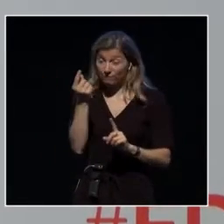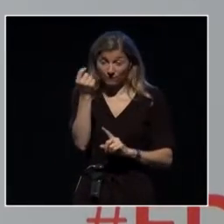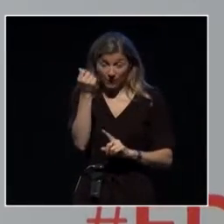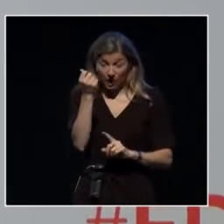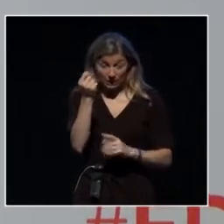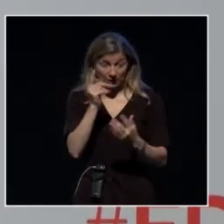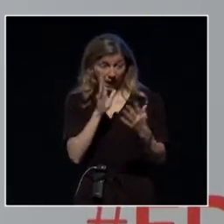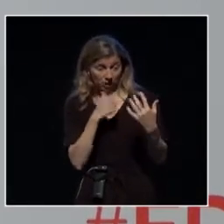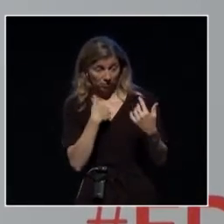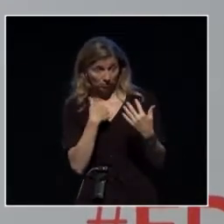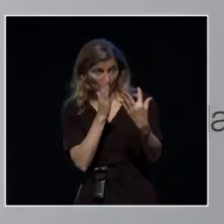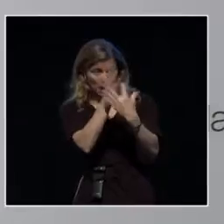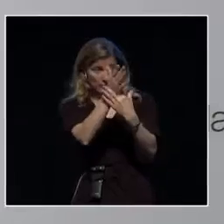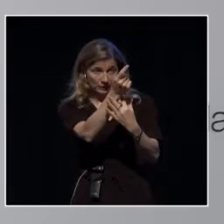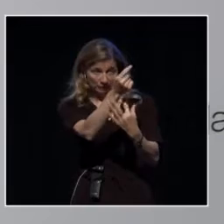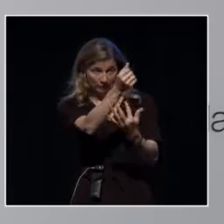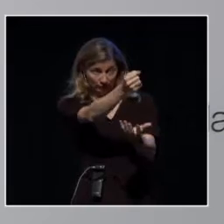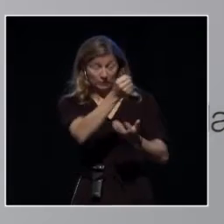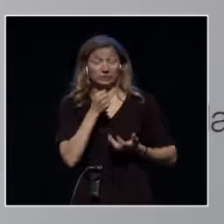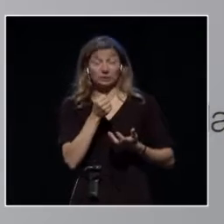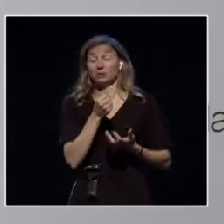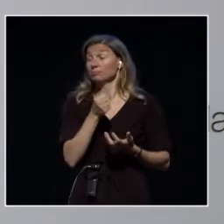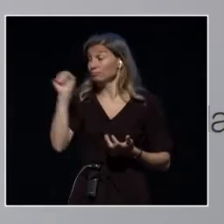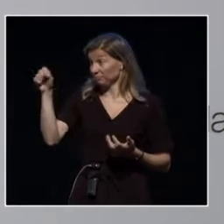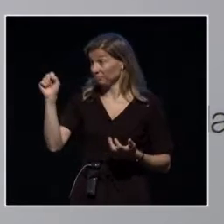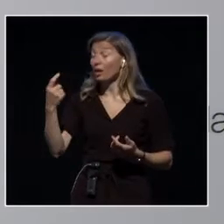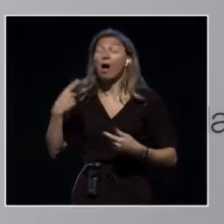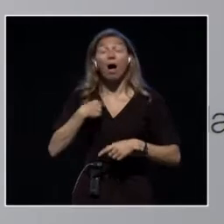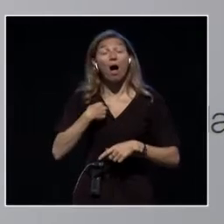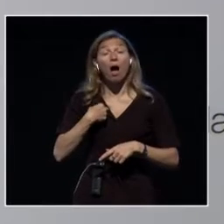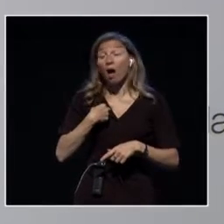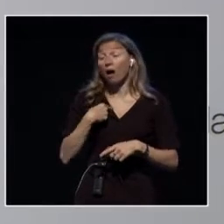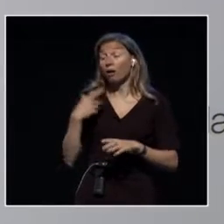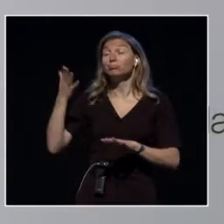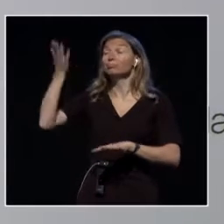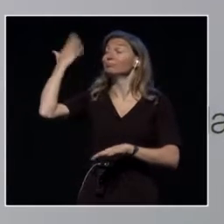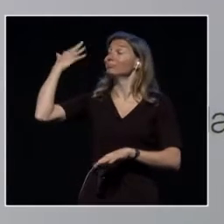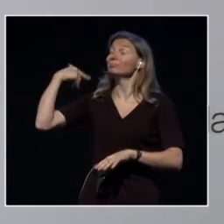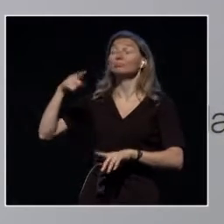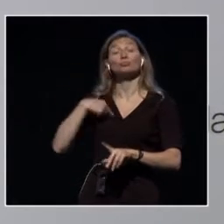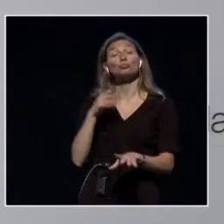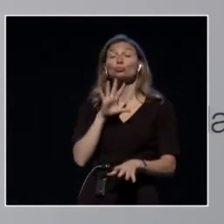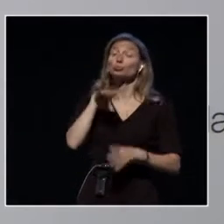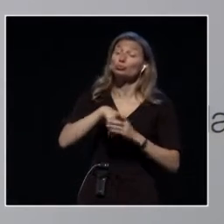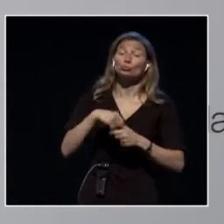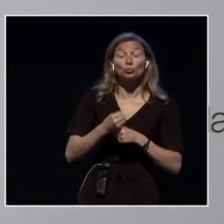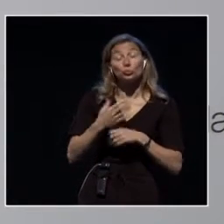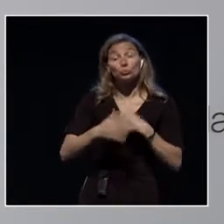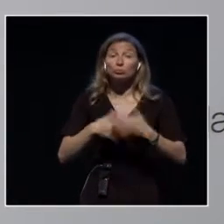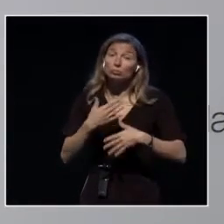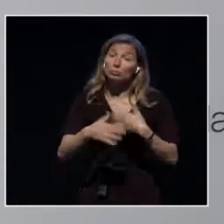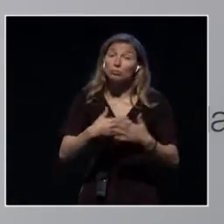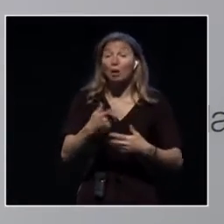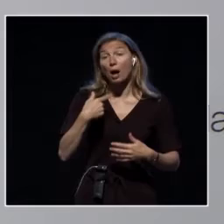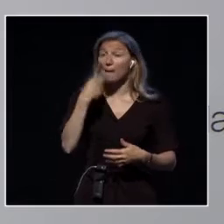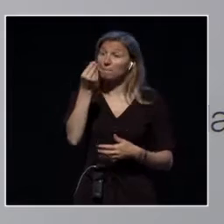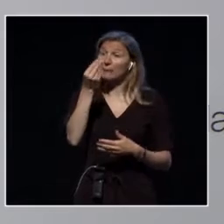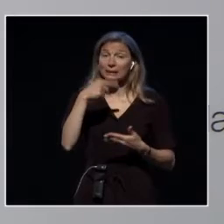And I got involved with it without realizing what I got getting into. I started lending